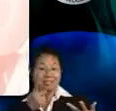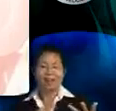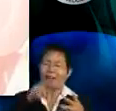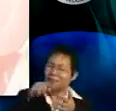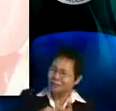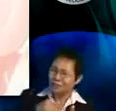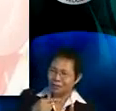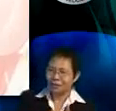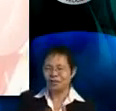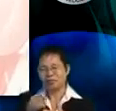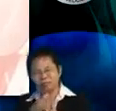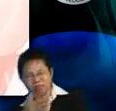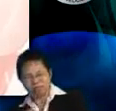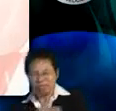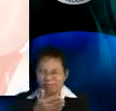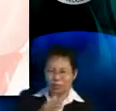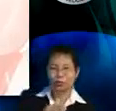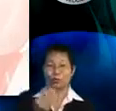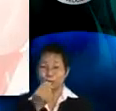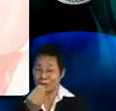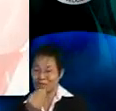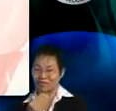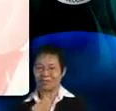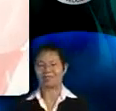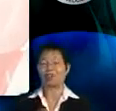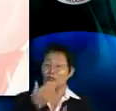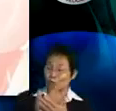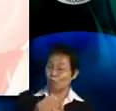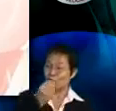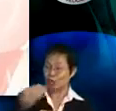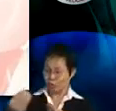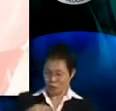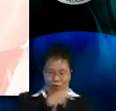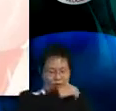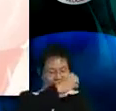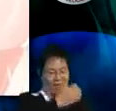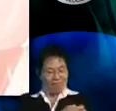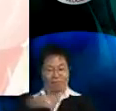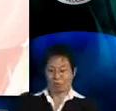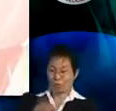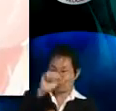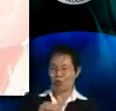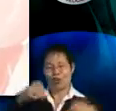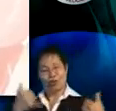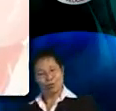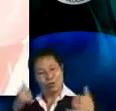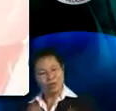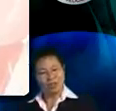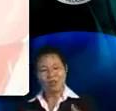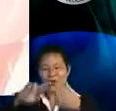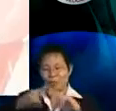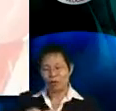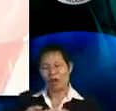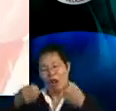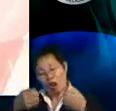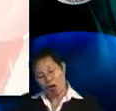and sometimes in between meals. Good food gives us the energy to do work, to play, to replace